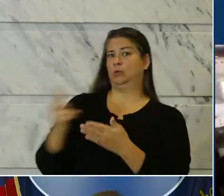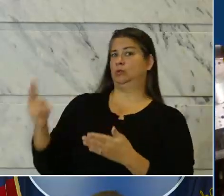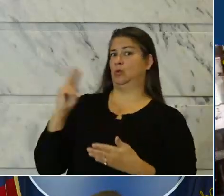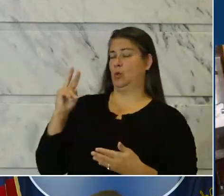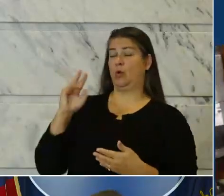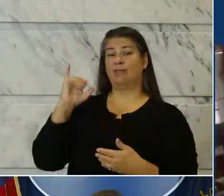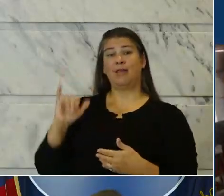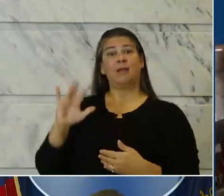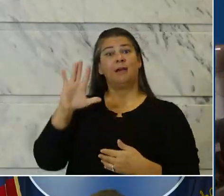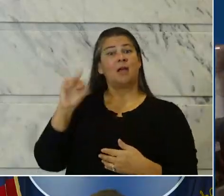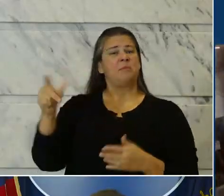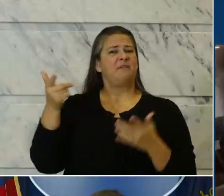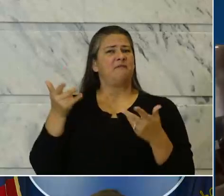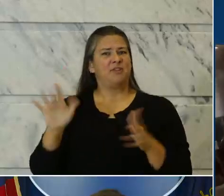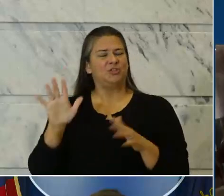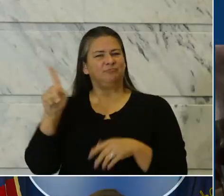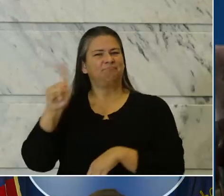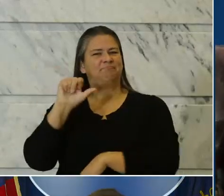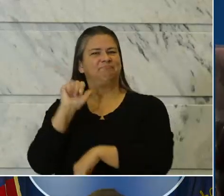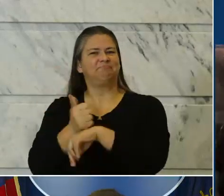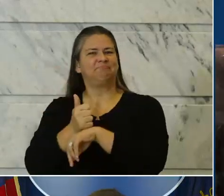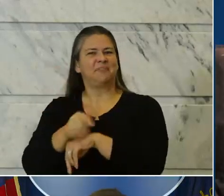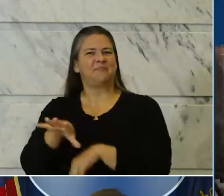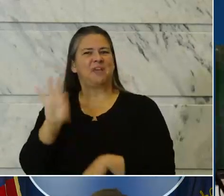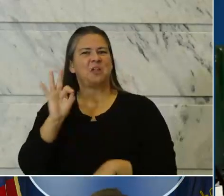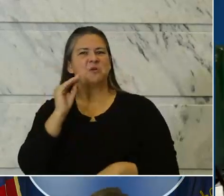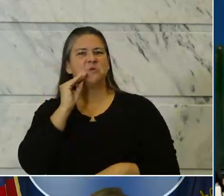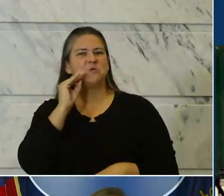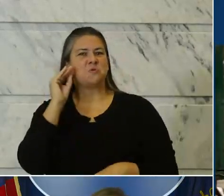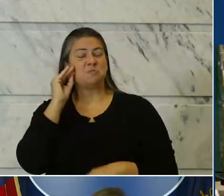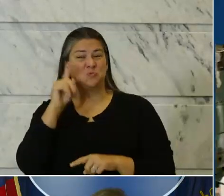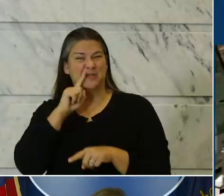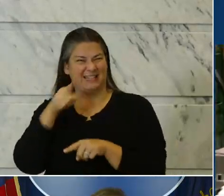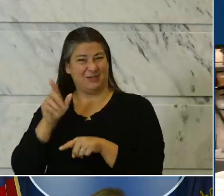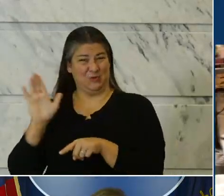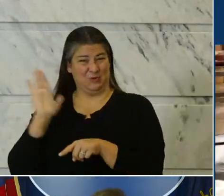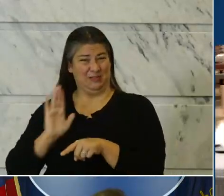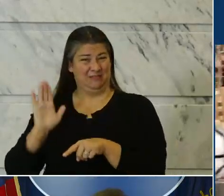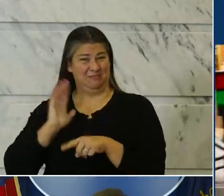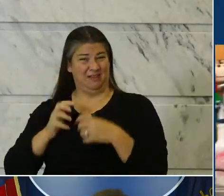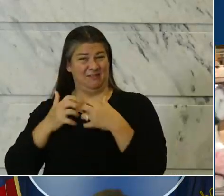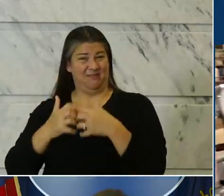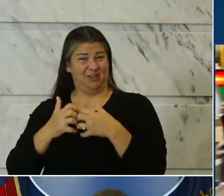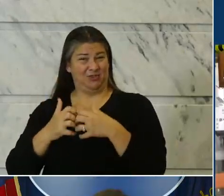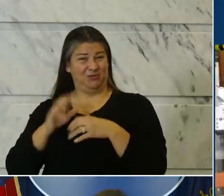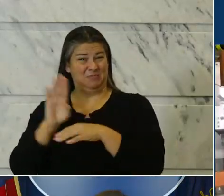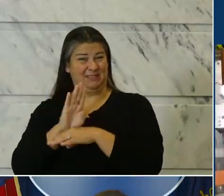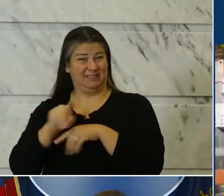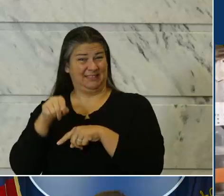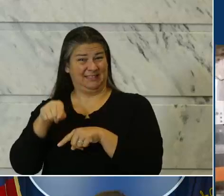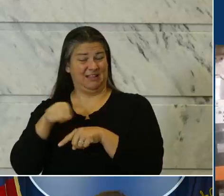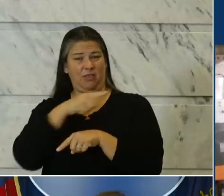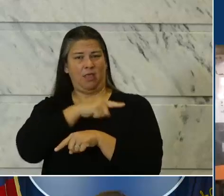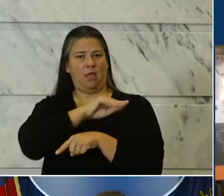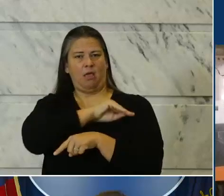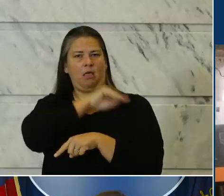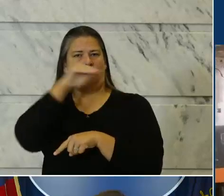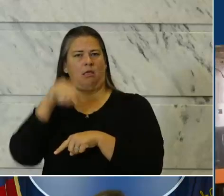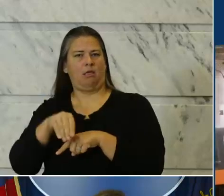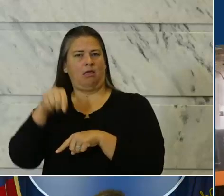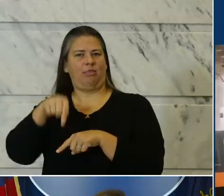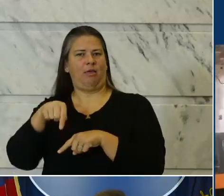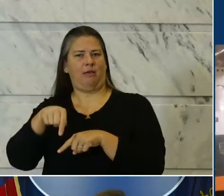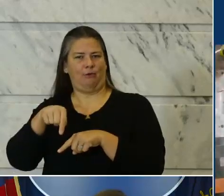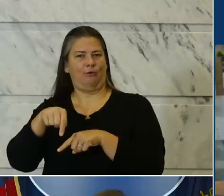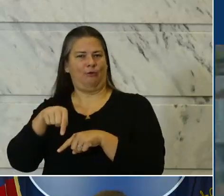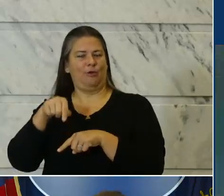the company has already found a home in an existing former manufacturing facility in the Rockcastle Business Park. This